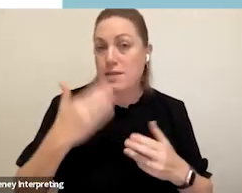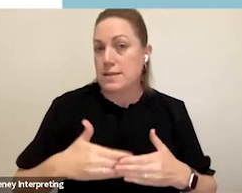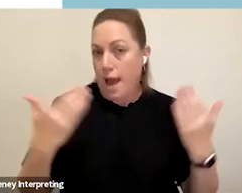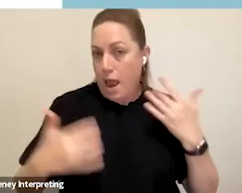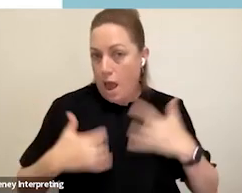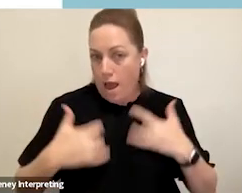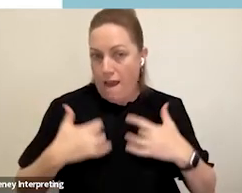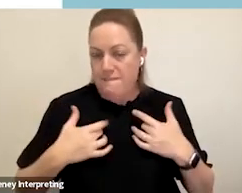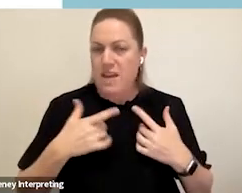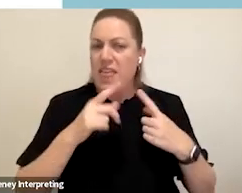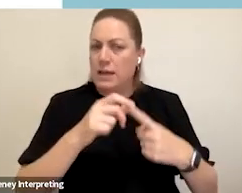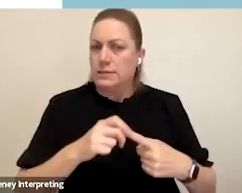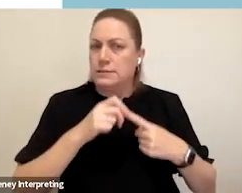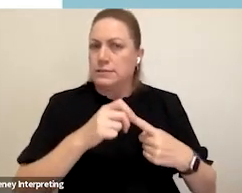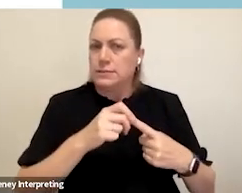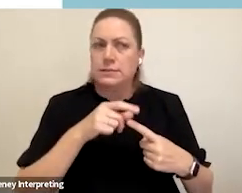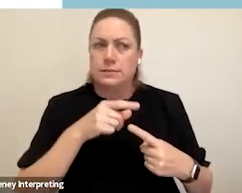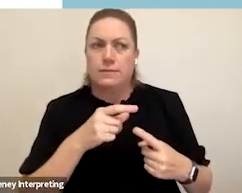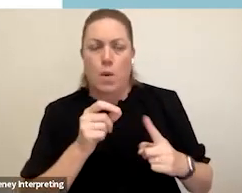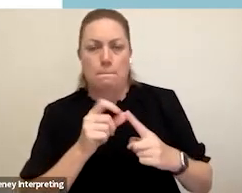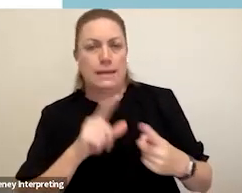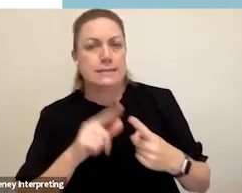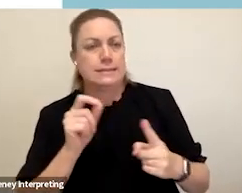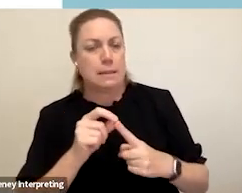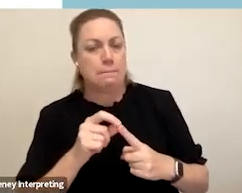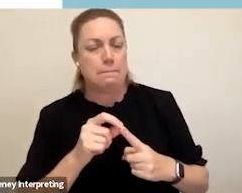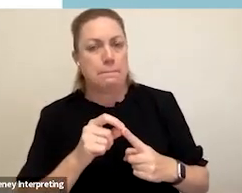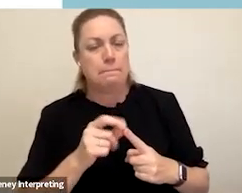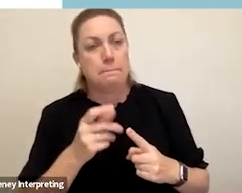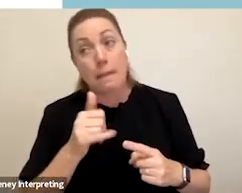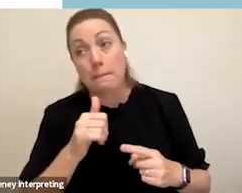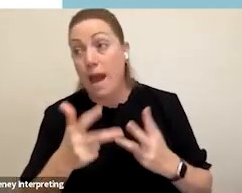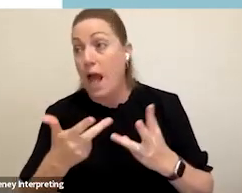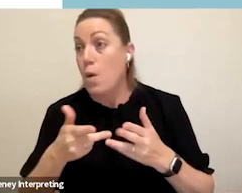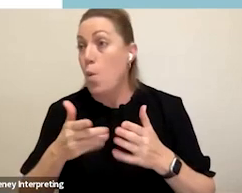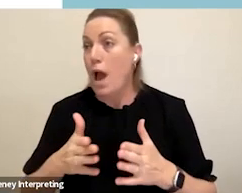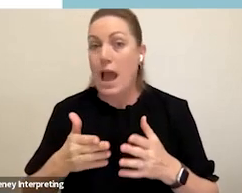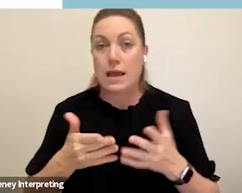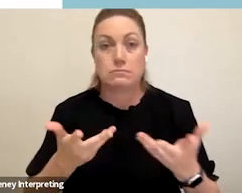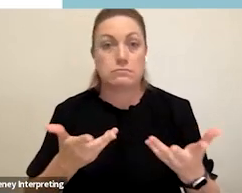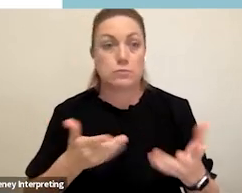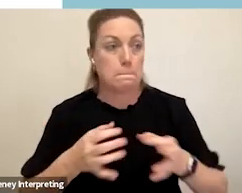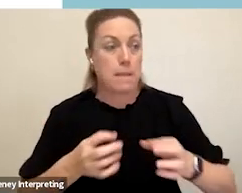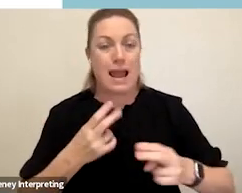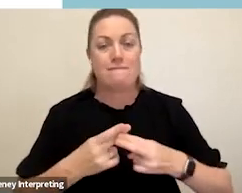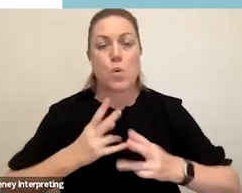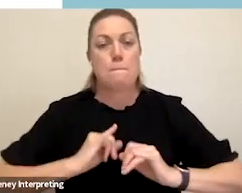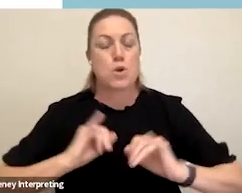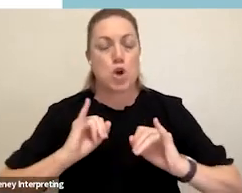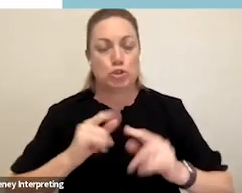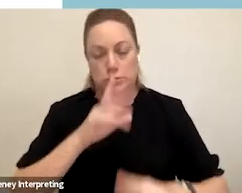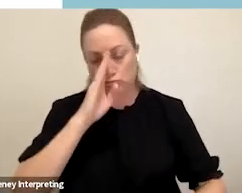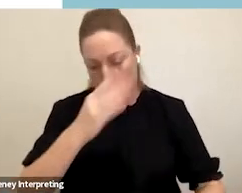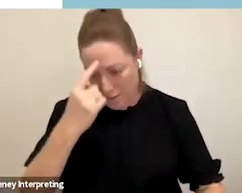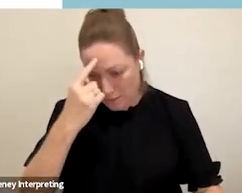step is quite unique to the PSEP. Many other ways of planning for emergencies get you straight away to start